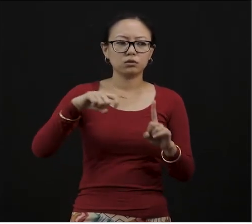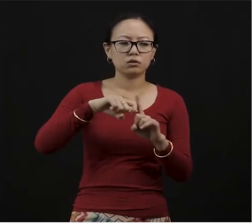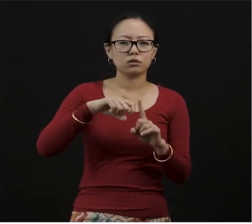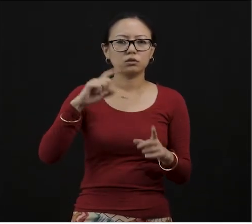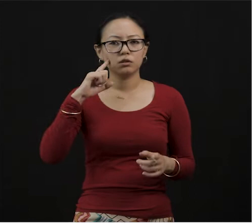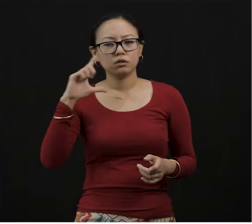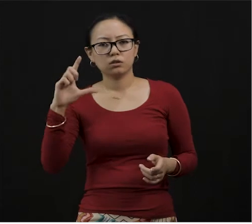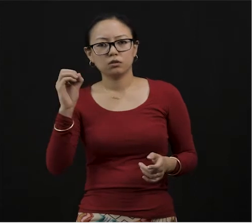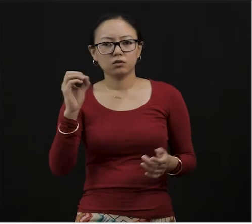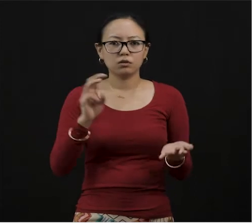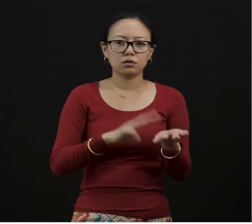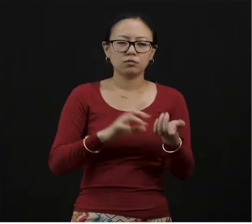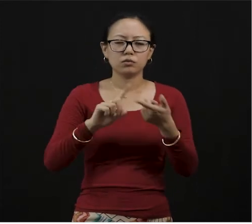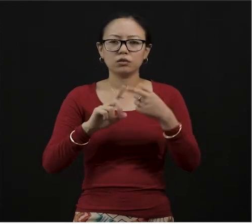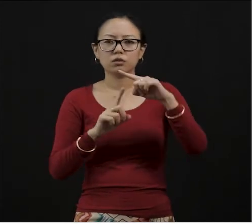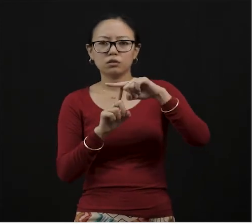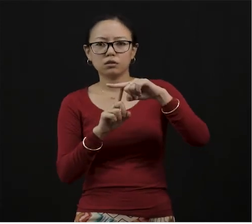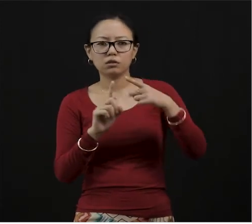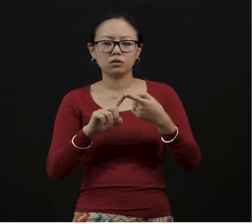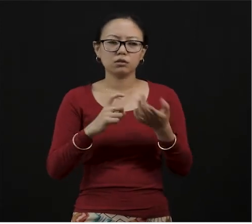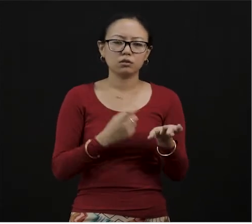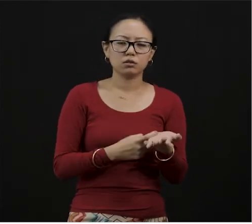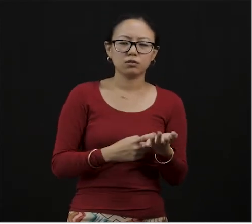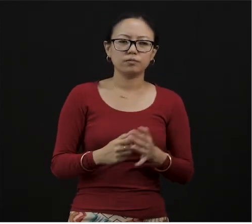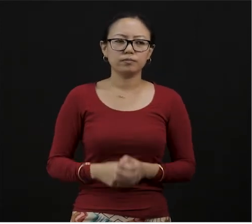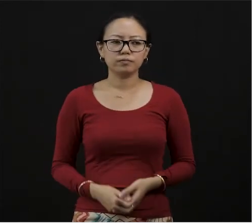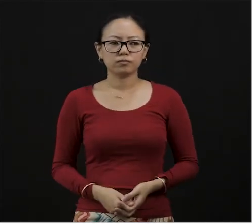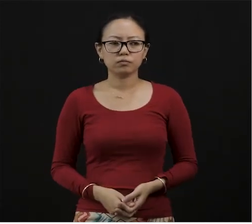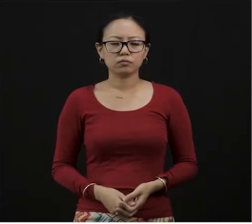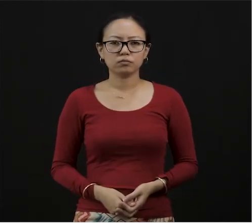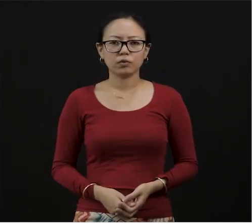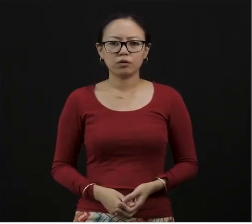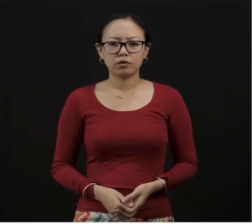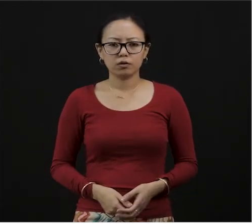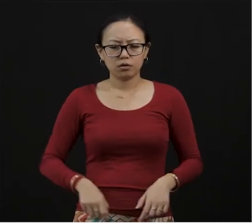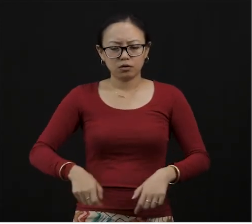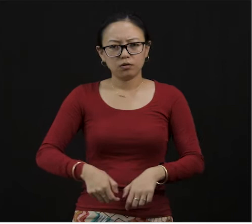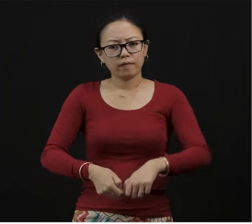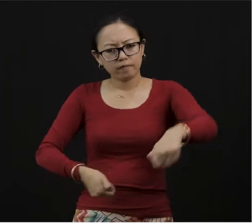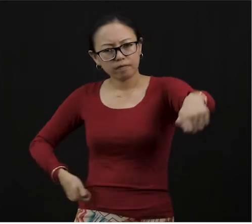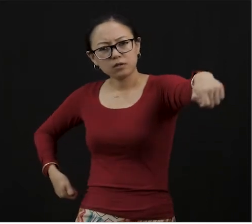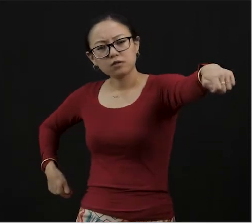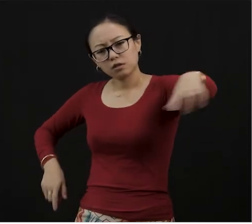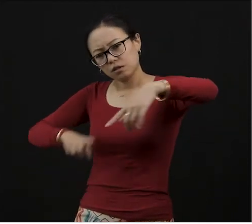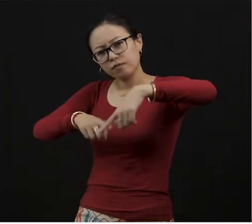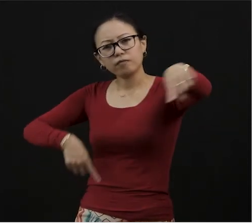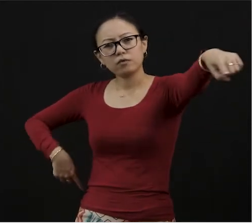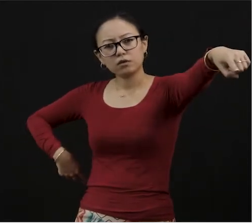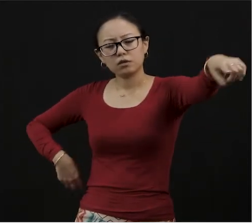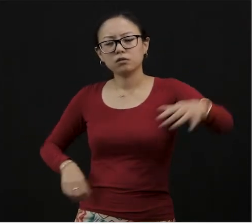So kilometer we use it when we are measuring a long distance. A long distance, for example, like